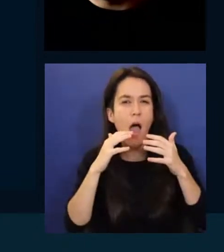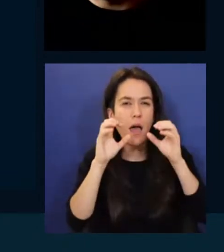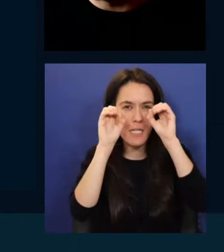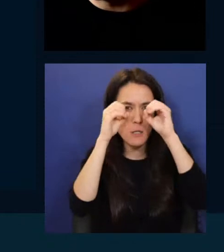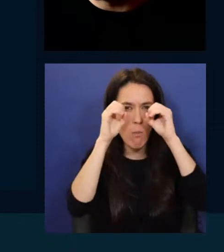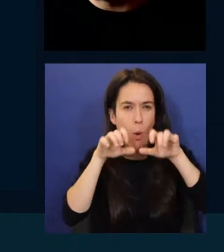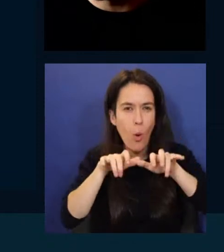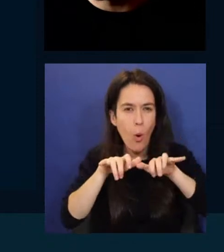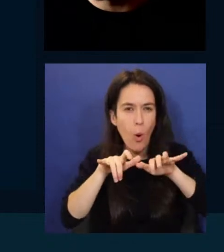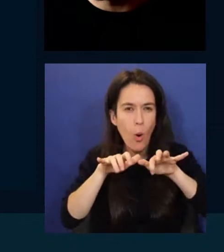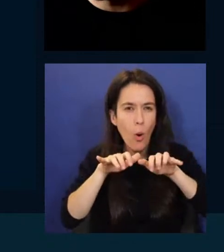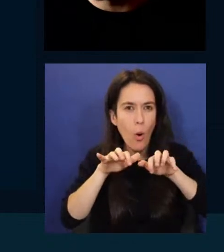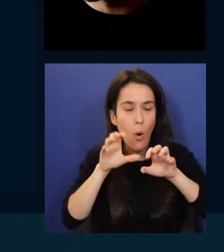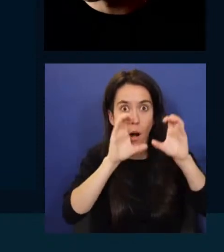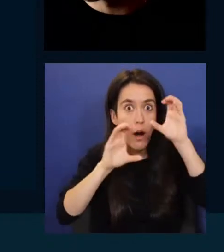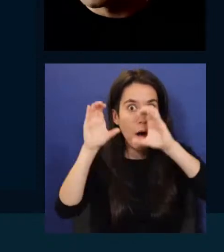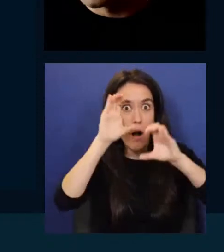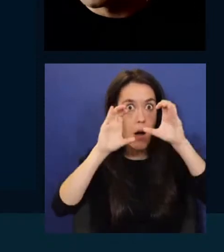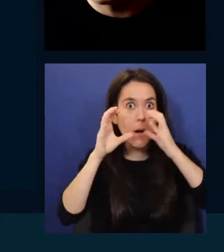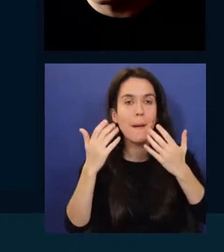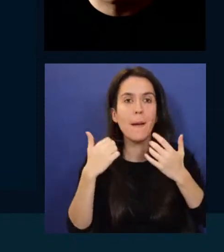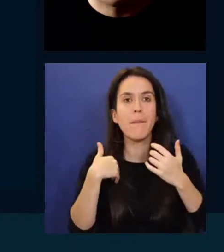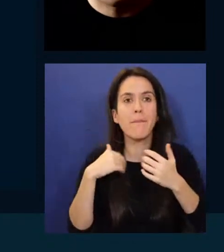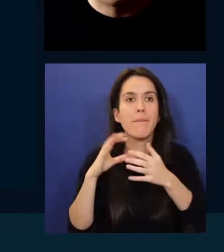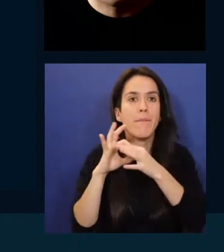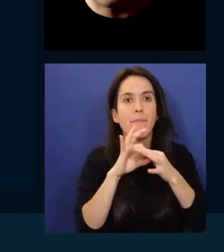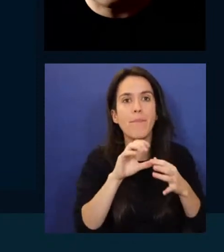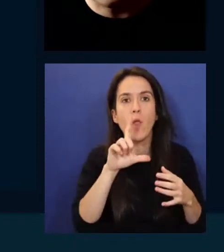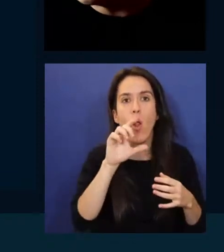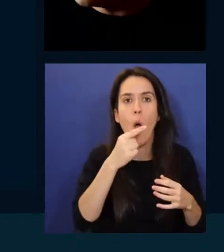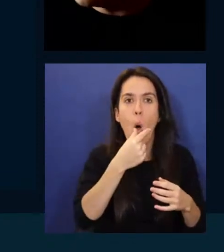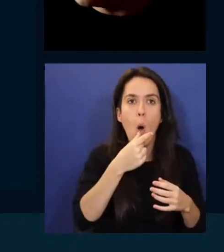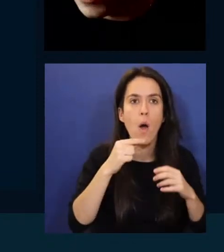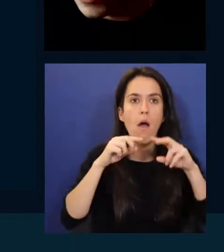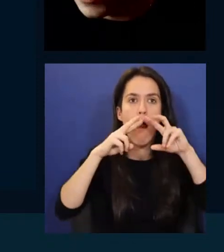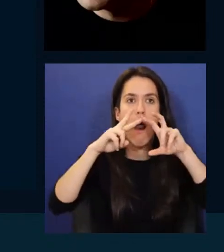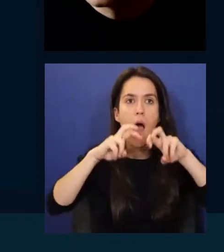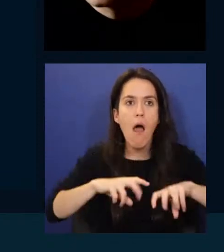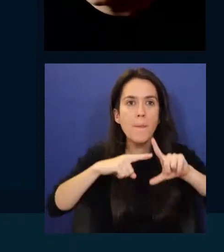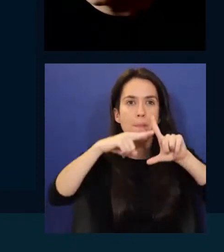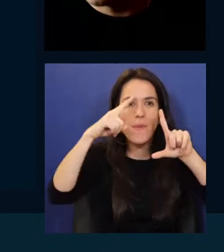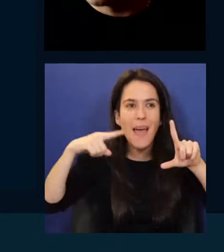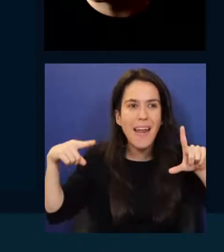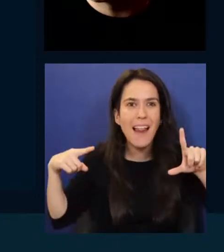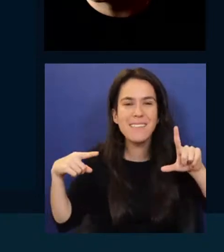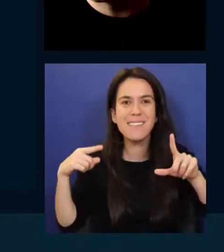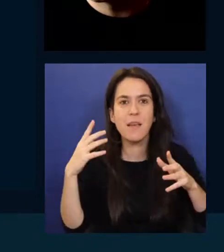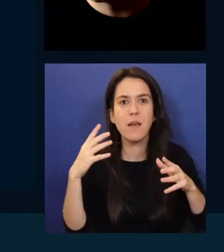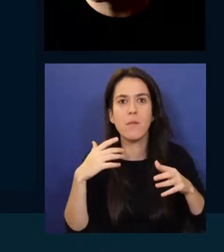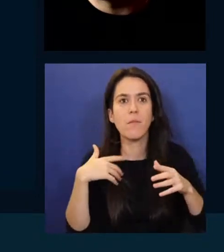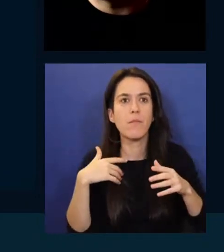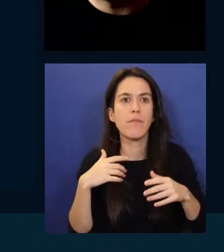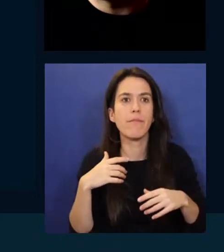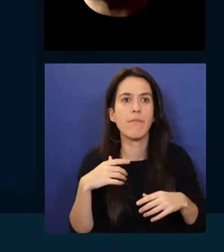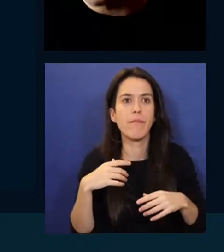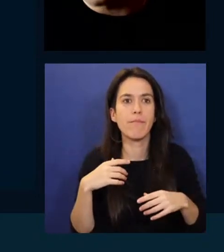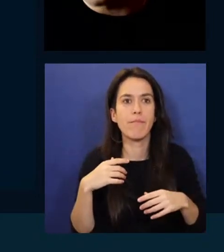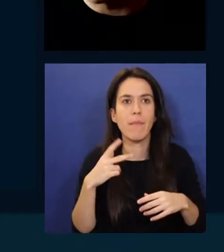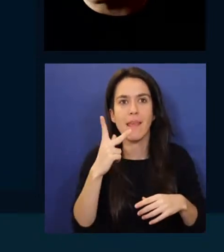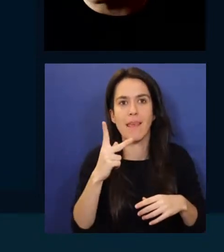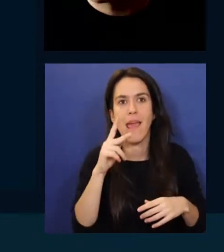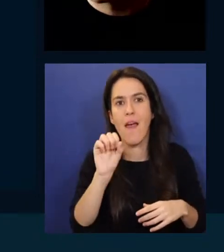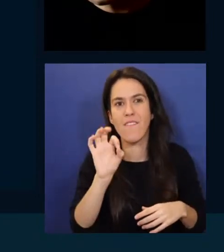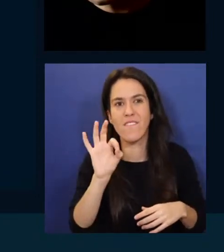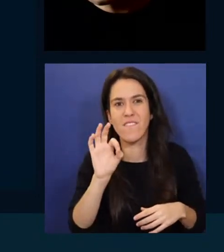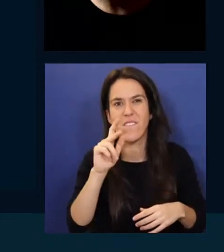that we have to support log analytics, streaming, event hubs. That also supports the Kafka API, Azure Stream Analytics. Just